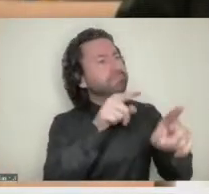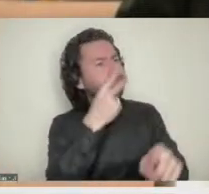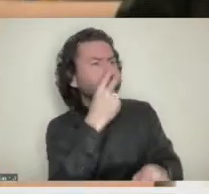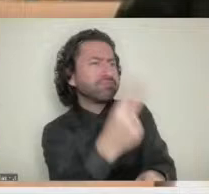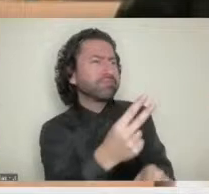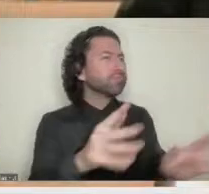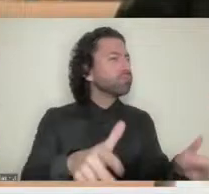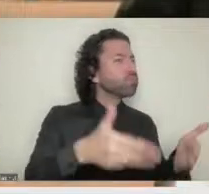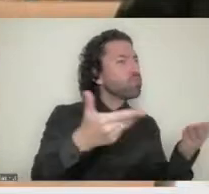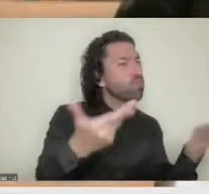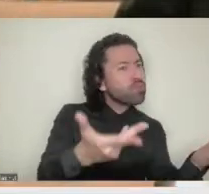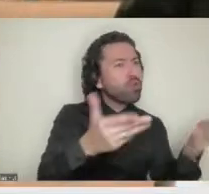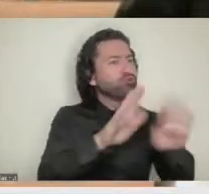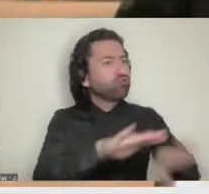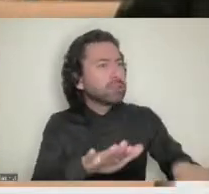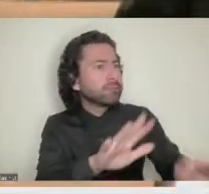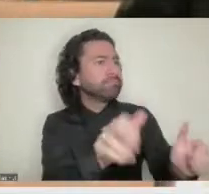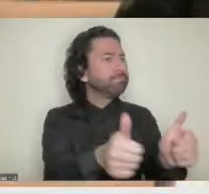them